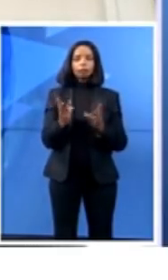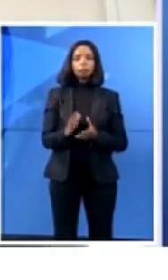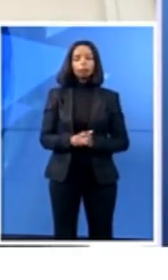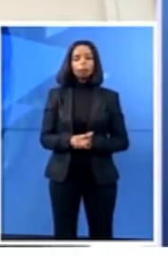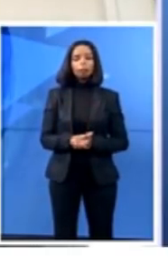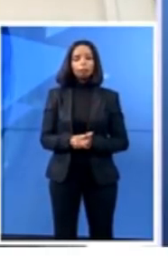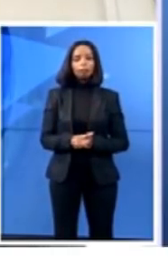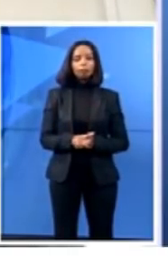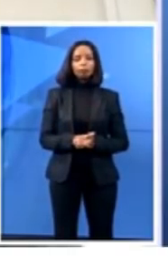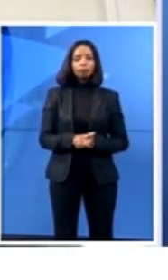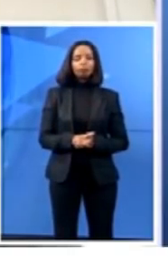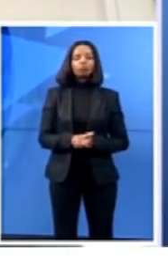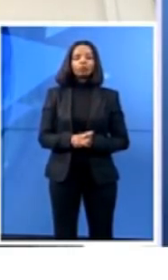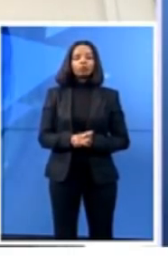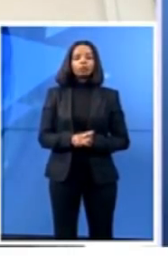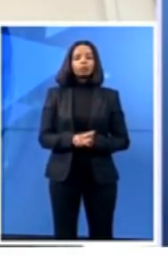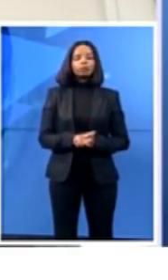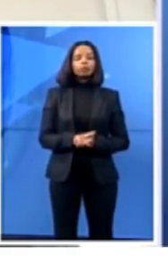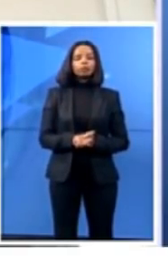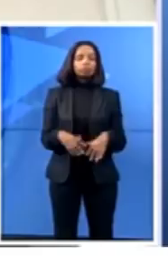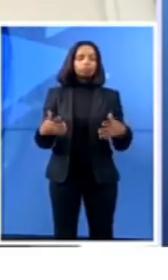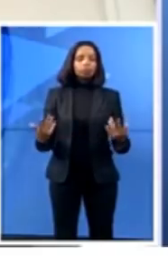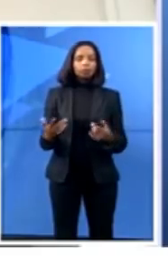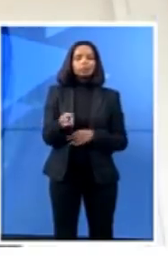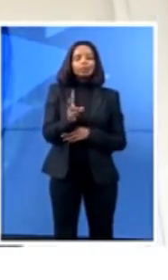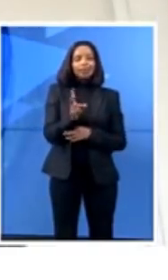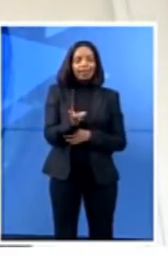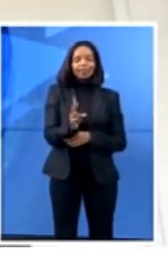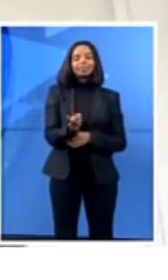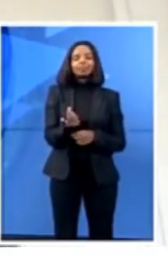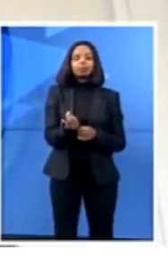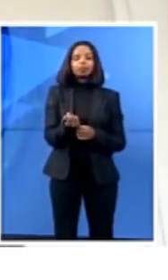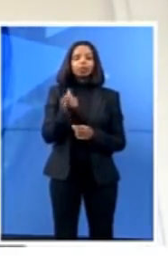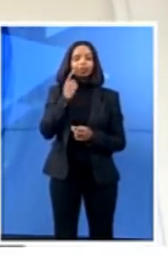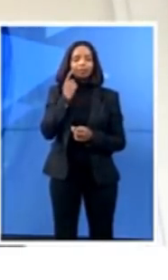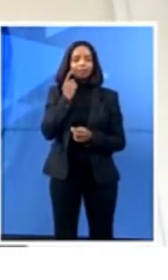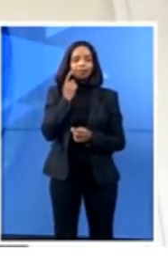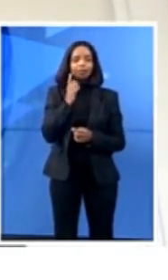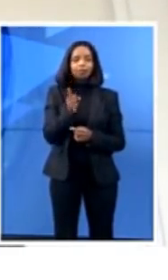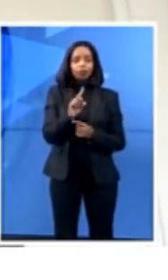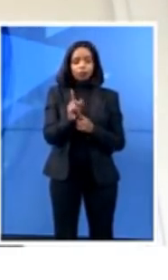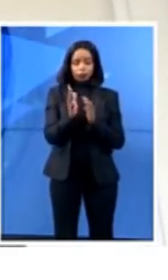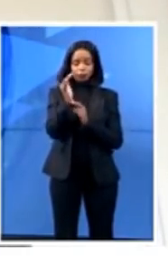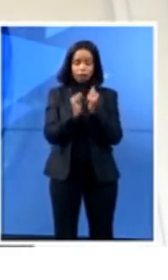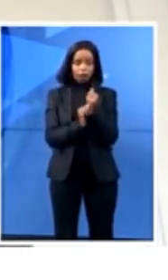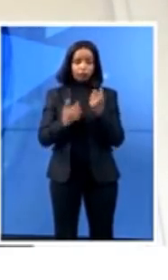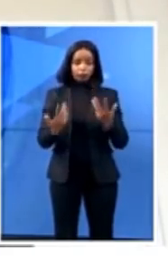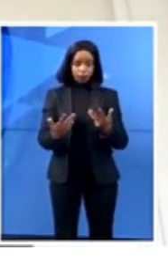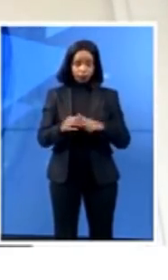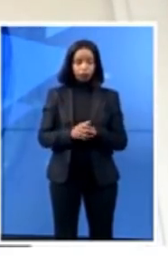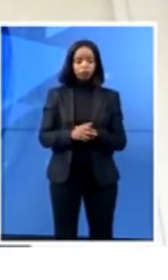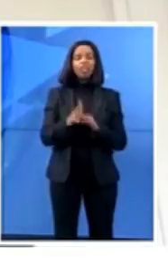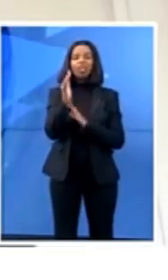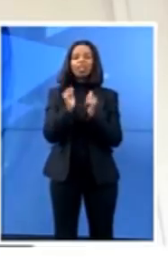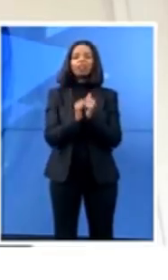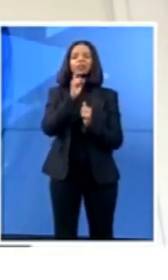Well, again, gloves are not necessarily easy to come by. The problem with gloves is, are you going to just use the glove and then handle lots and lots and lots of